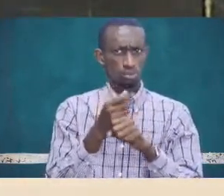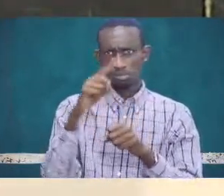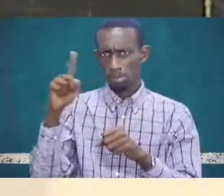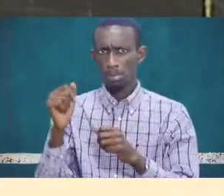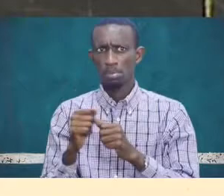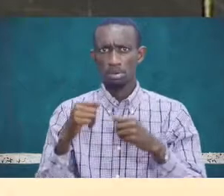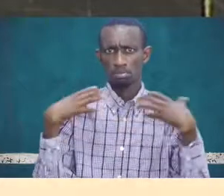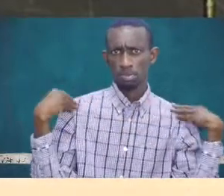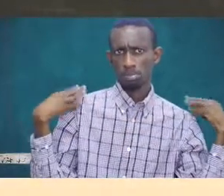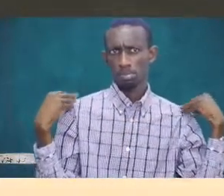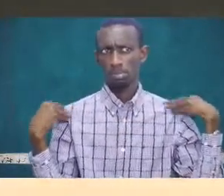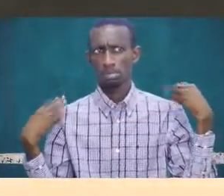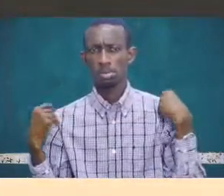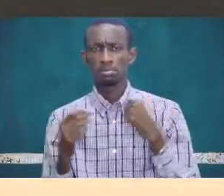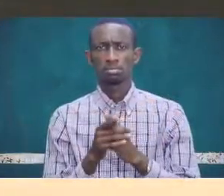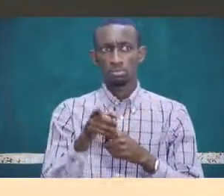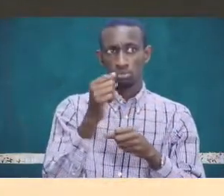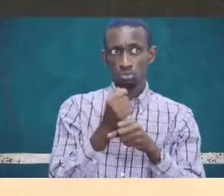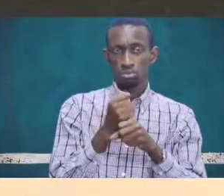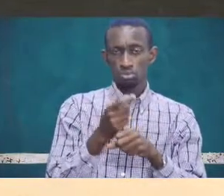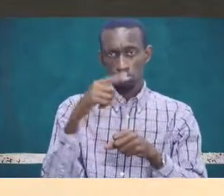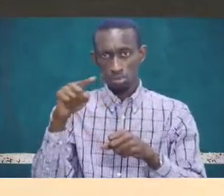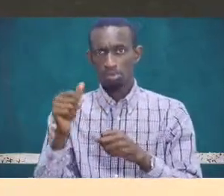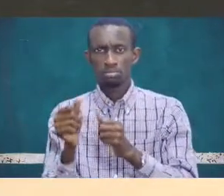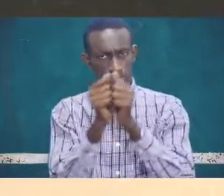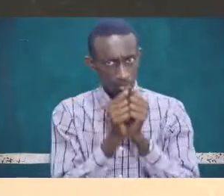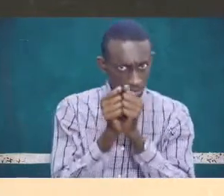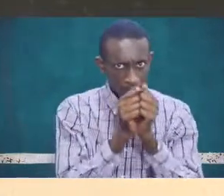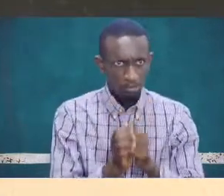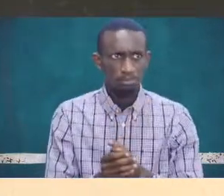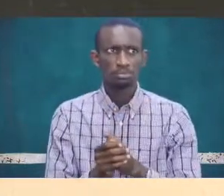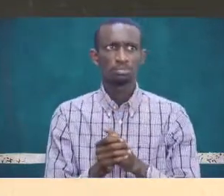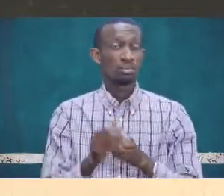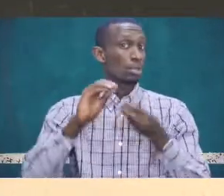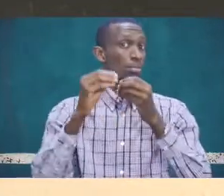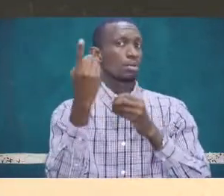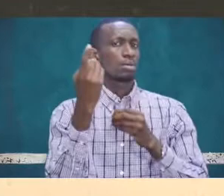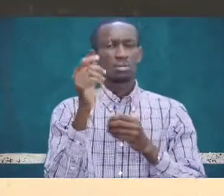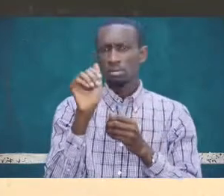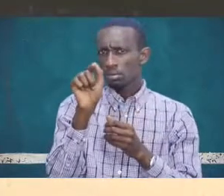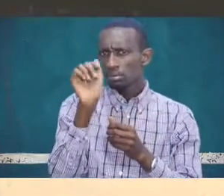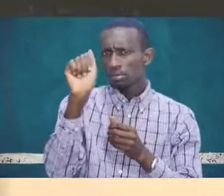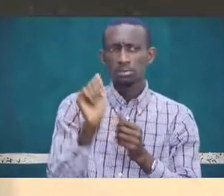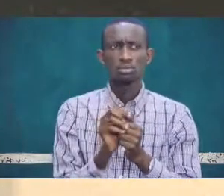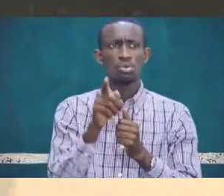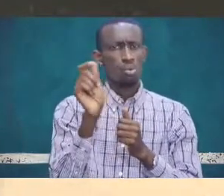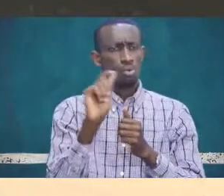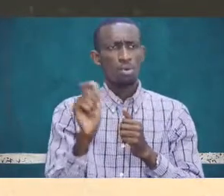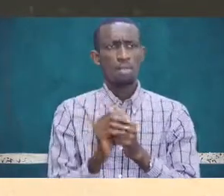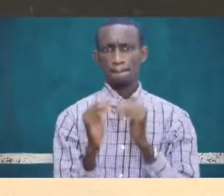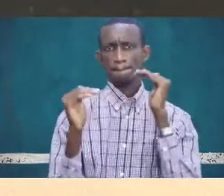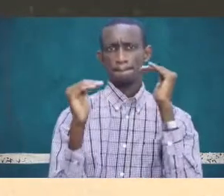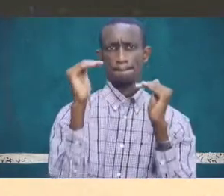is the exercise that we have to go through together. Number 1A, write a balanced equation